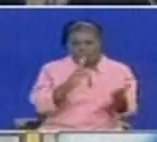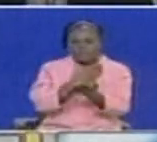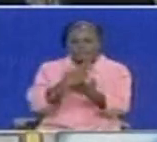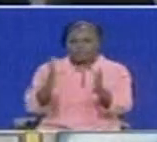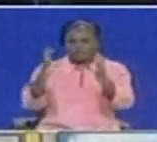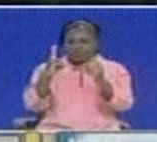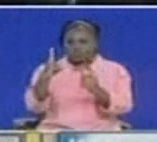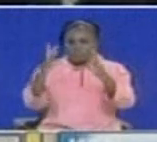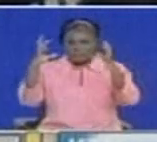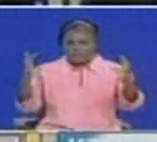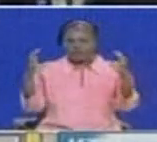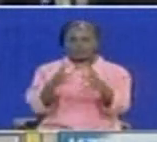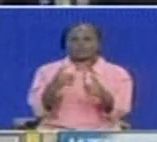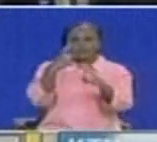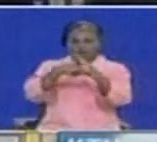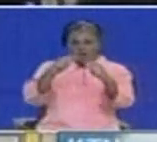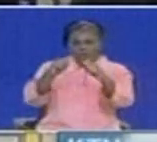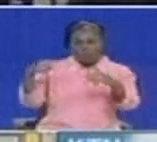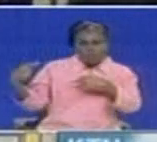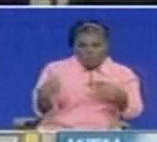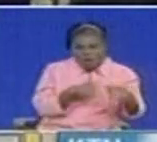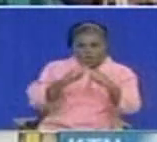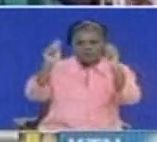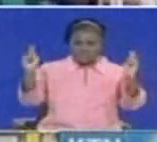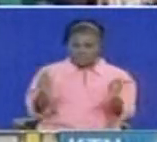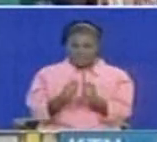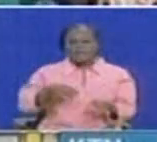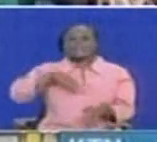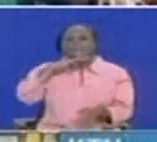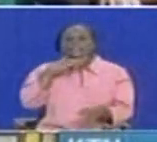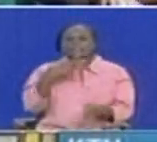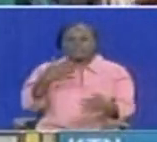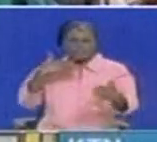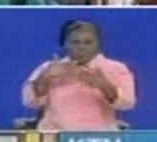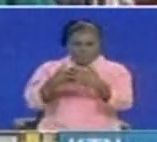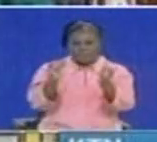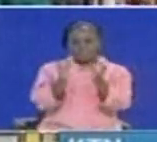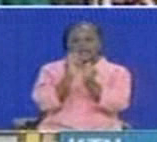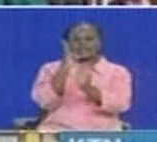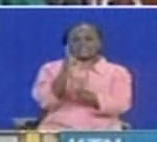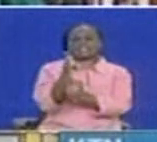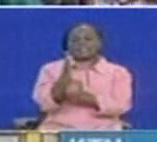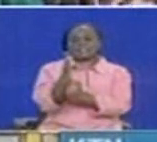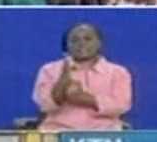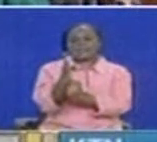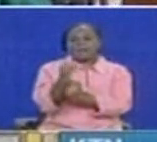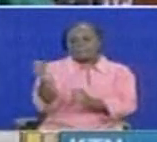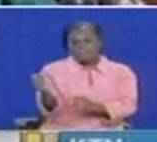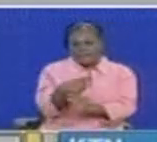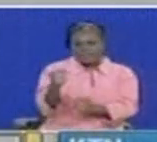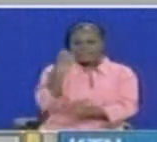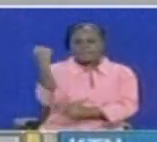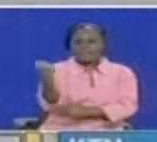clans. From tribal clashes alone, the death so far is 13, all killed in the month of